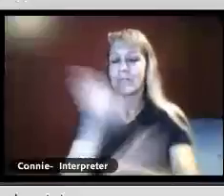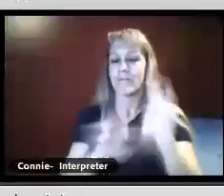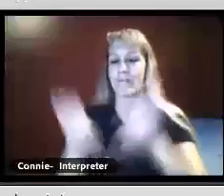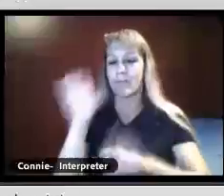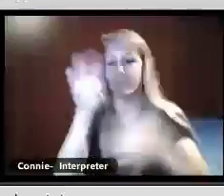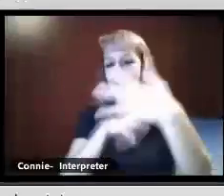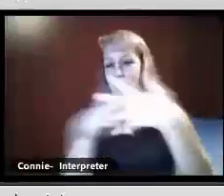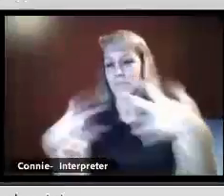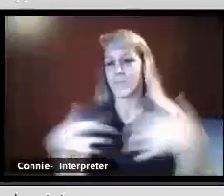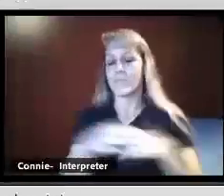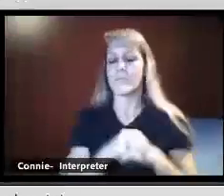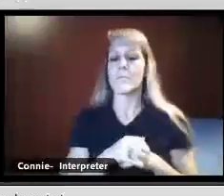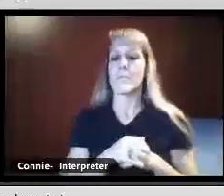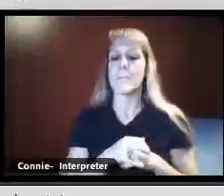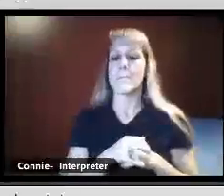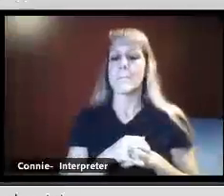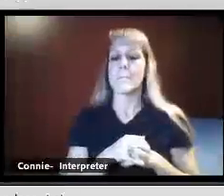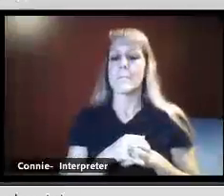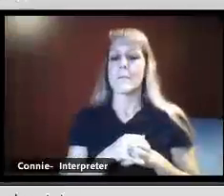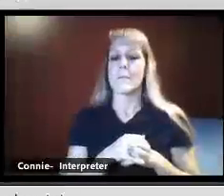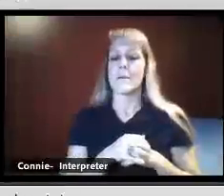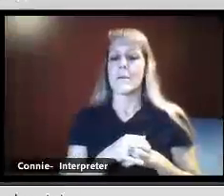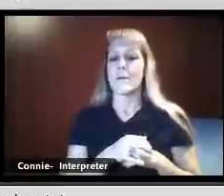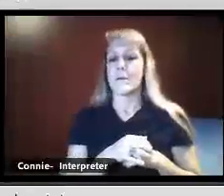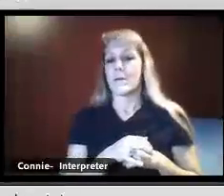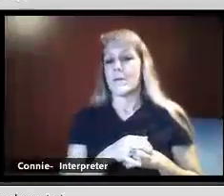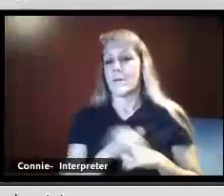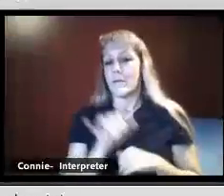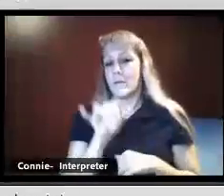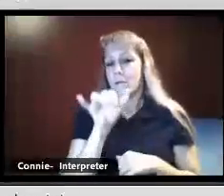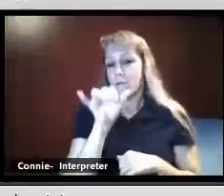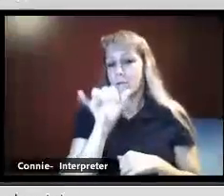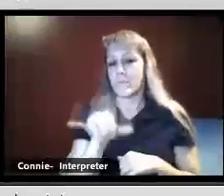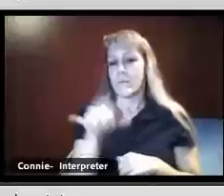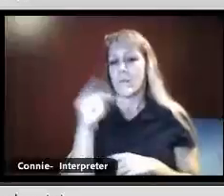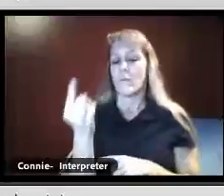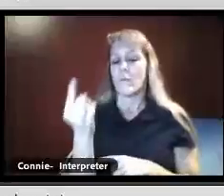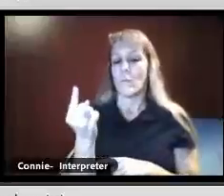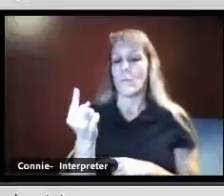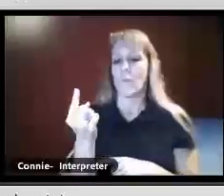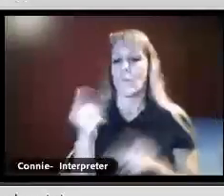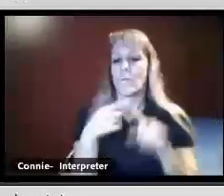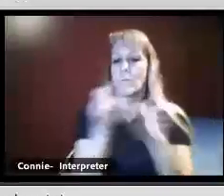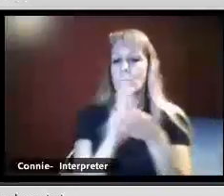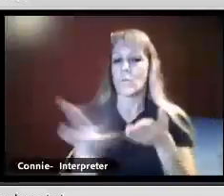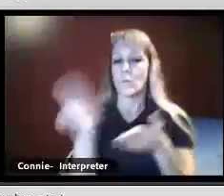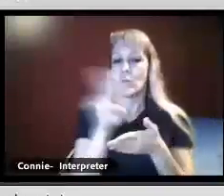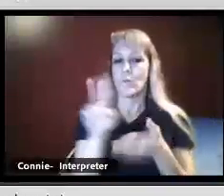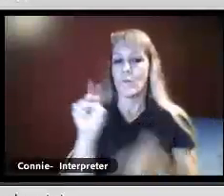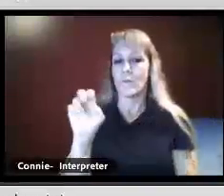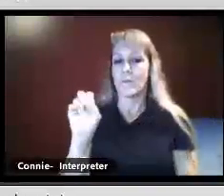shall we say, calling this one out from the University of Nottingham,